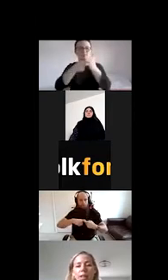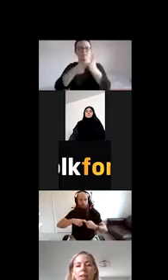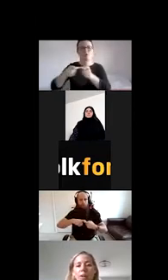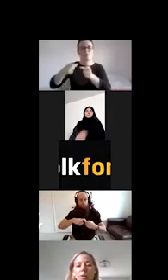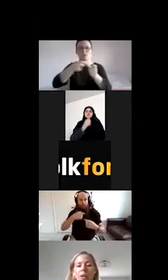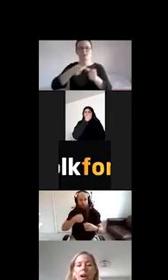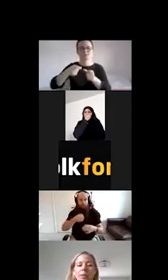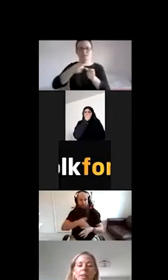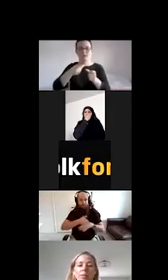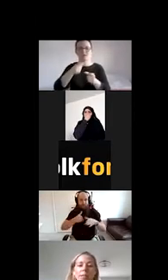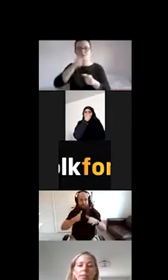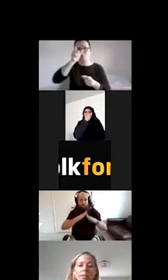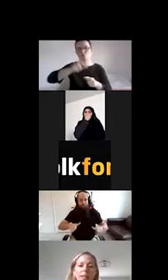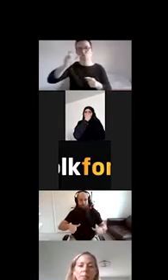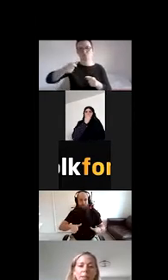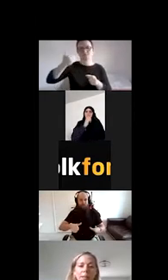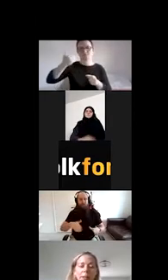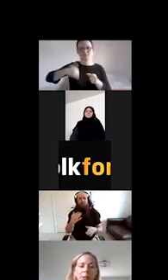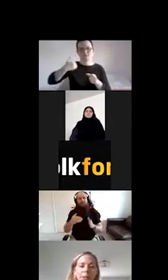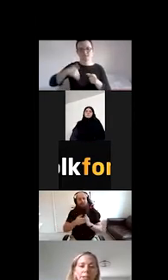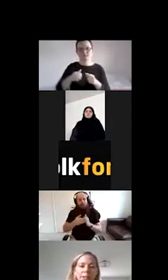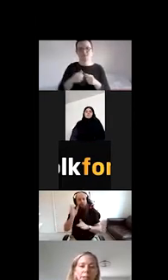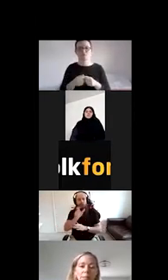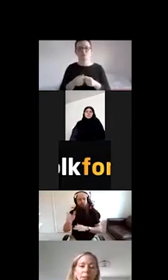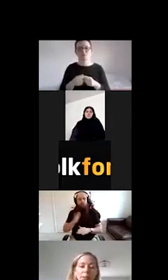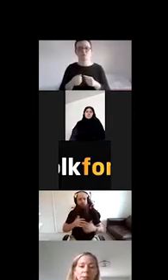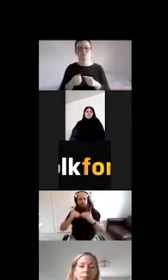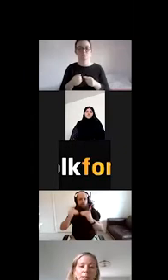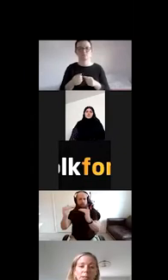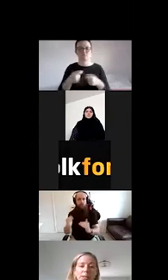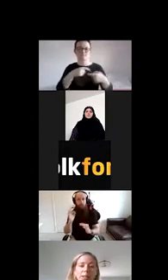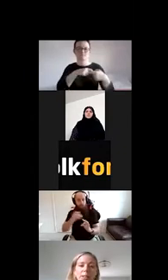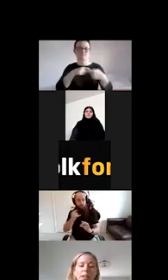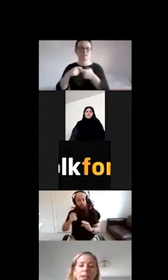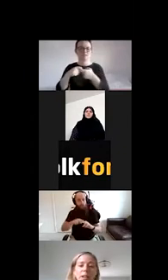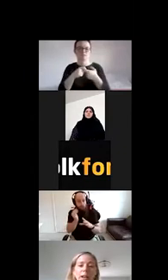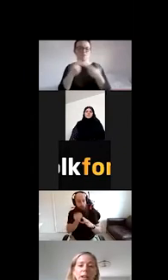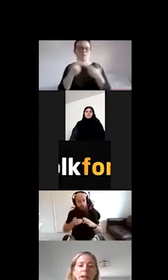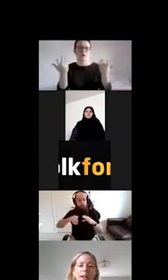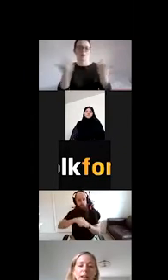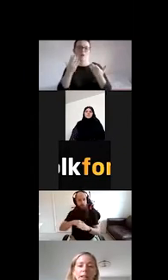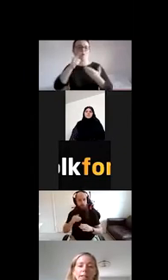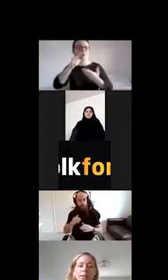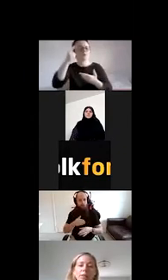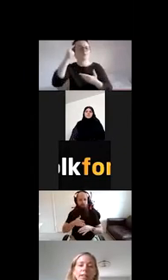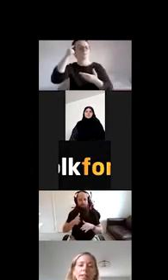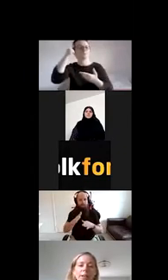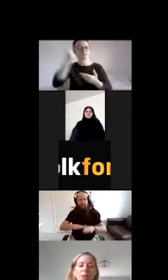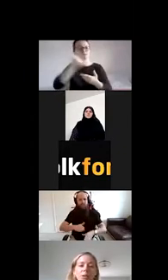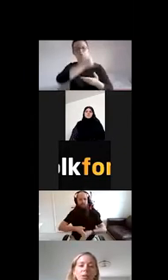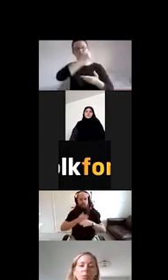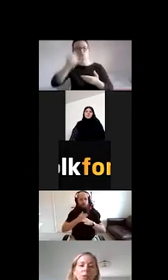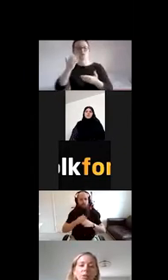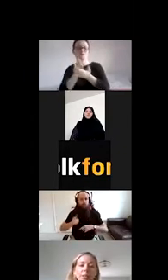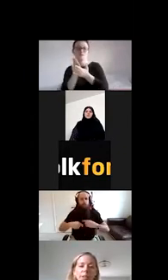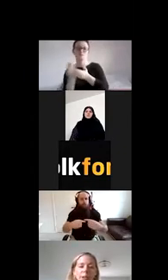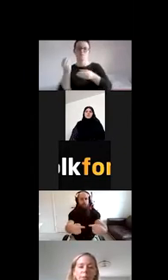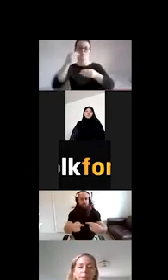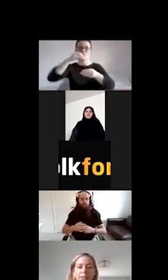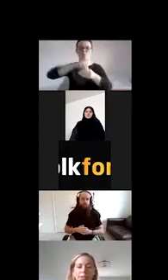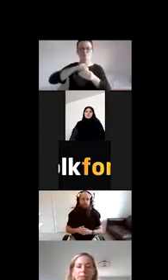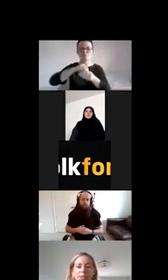on how they feel that they have been included in the peace processes. And then finally, also to